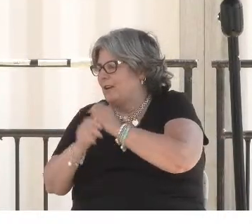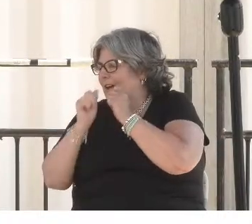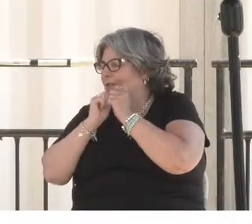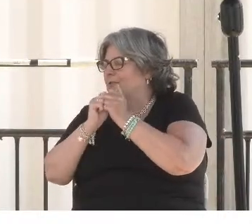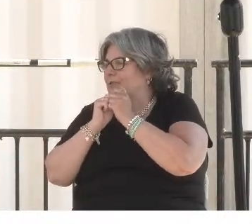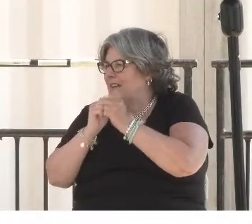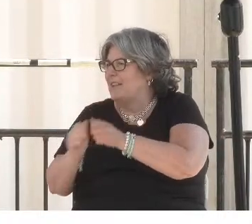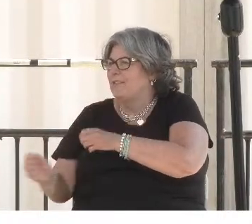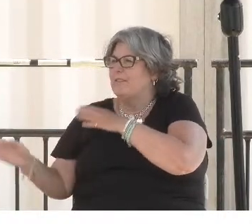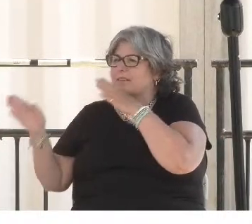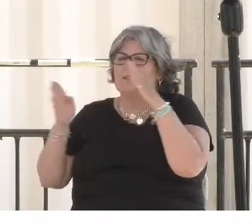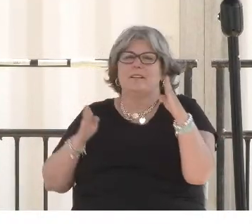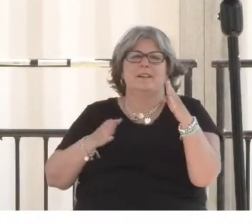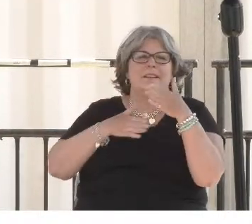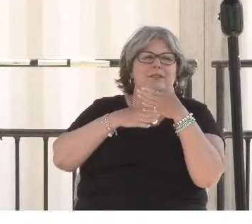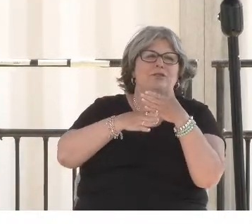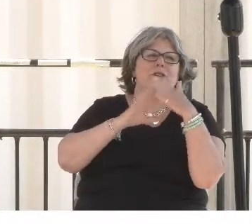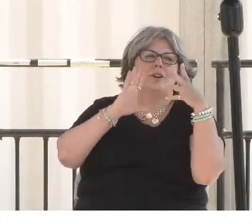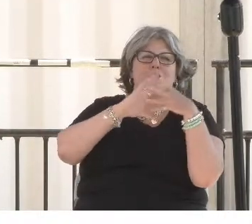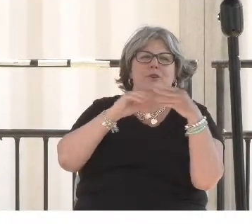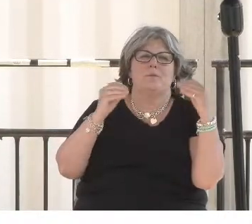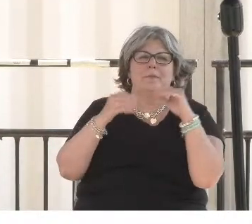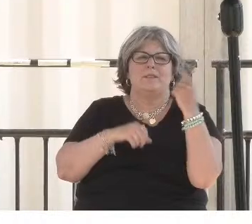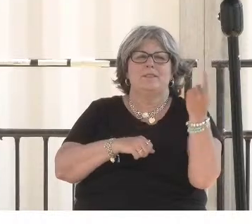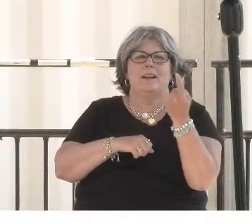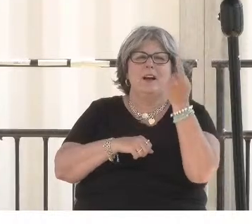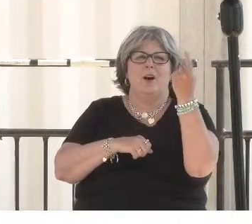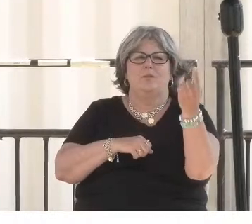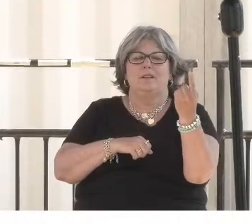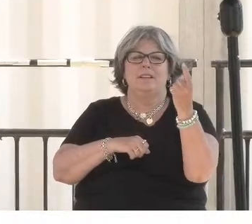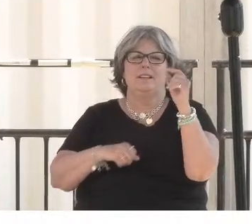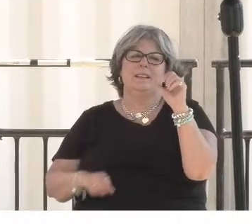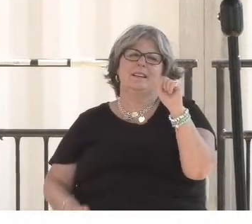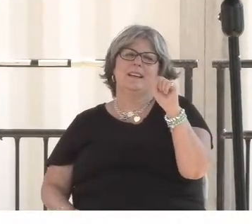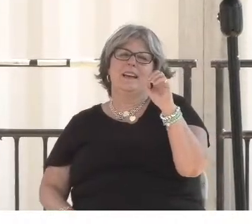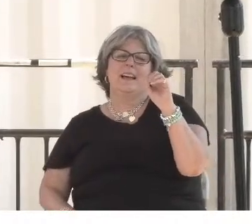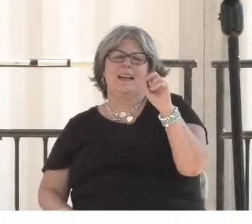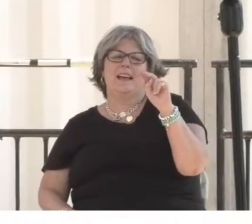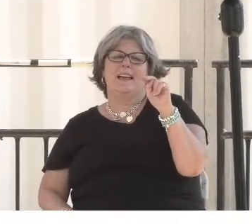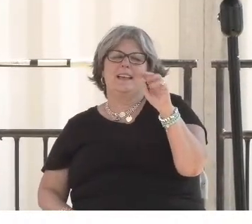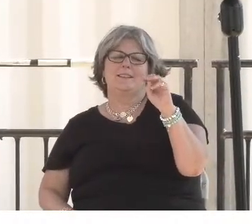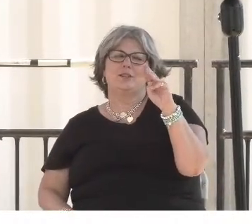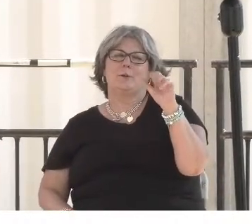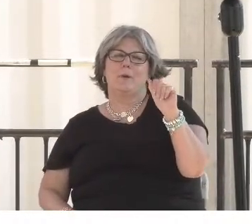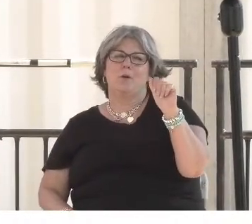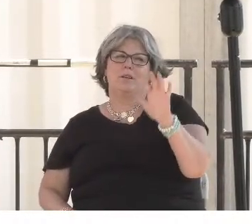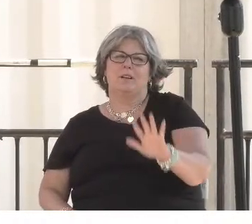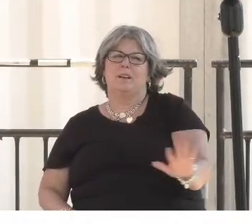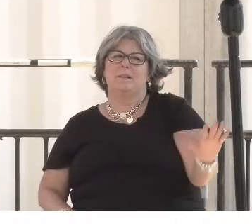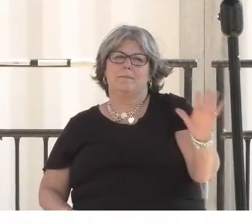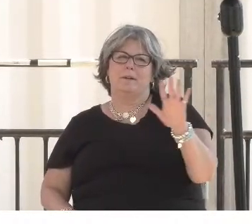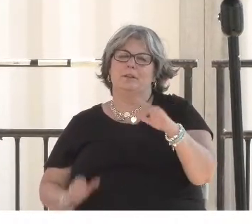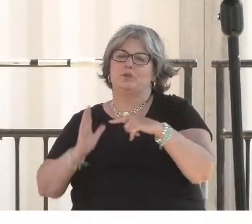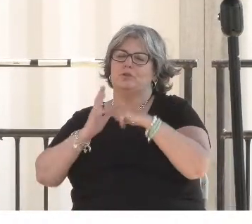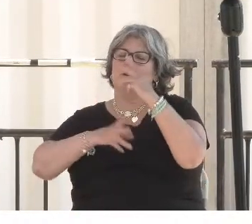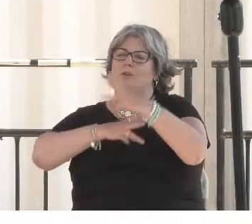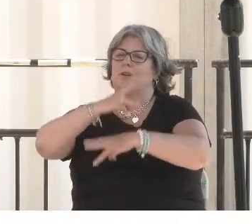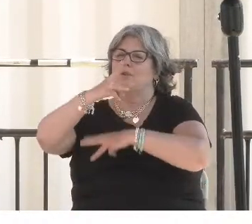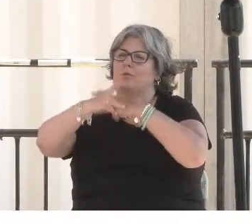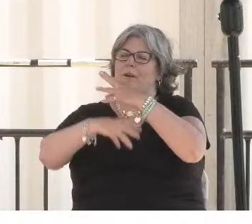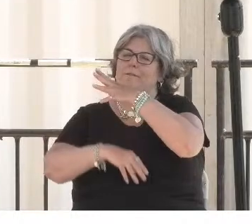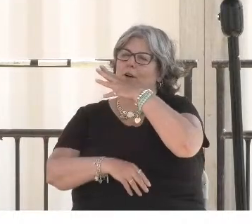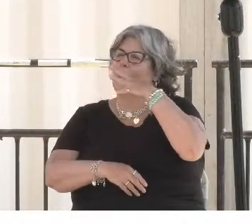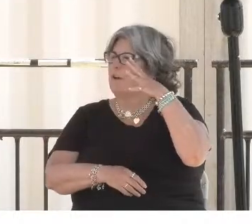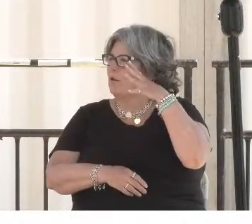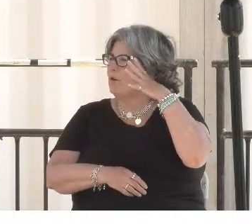then let us help share your message. So it's not just sitting in Sonoma County in wine grapes, but it's literally being amplified around the world for agriculture. And I